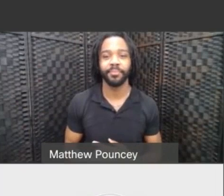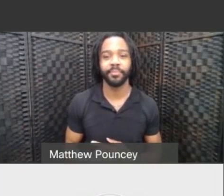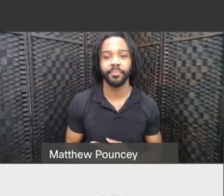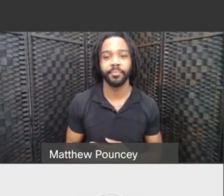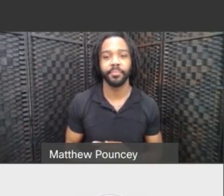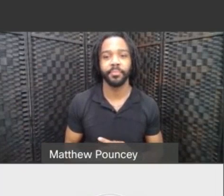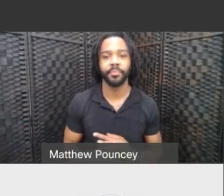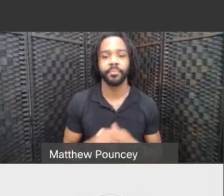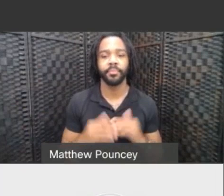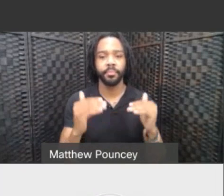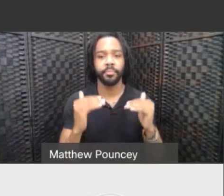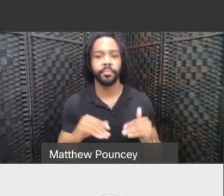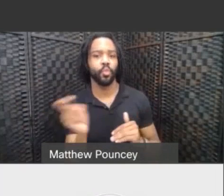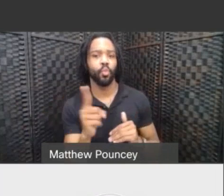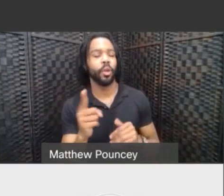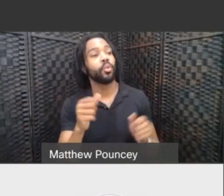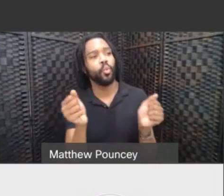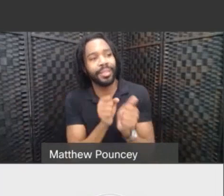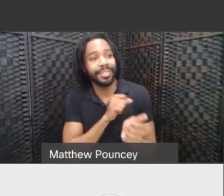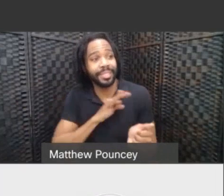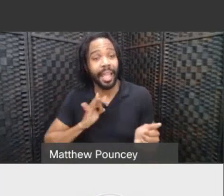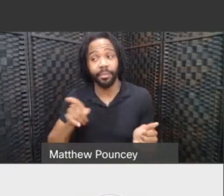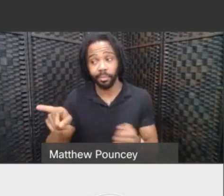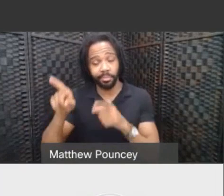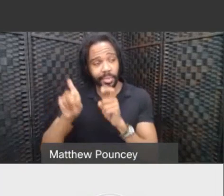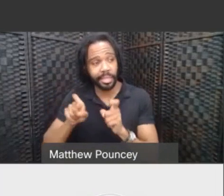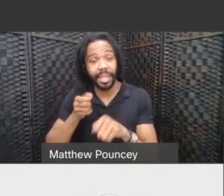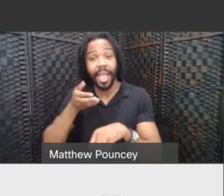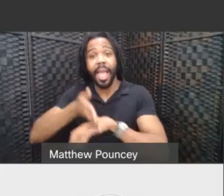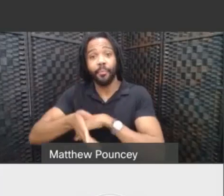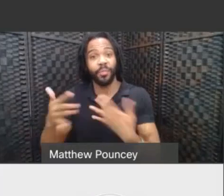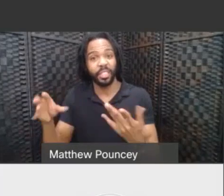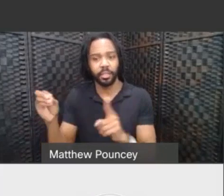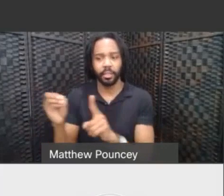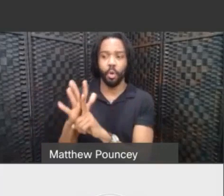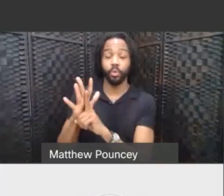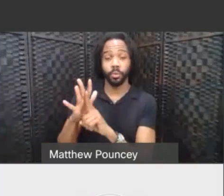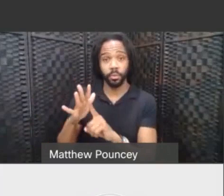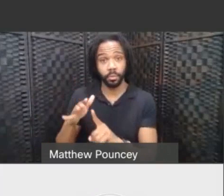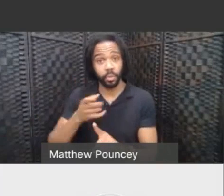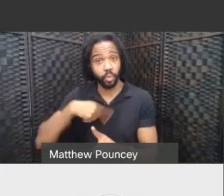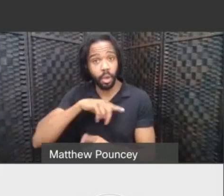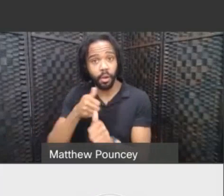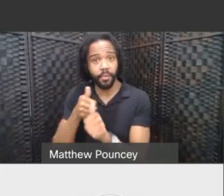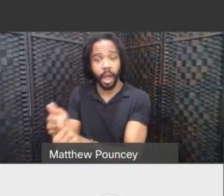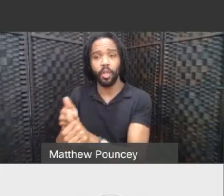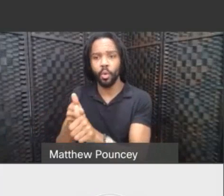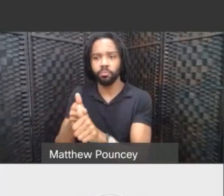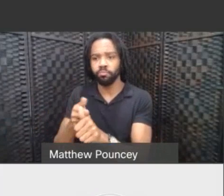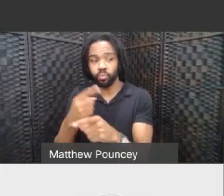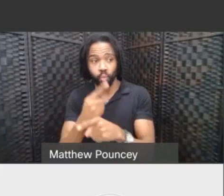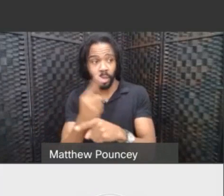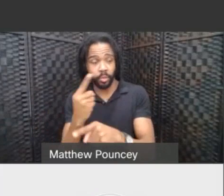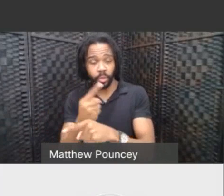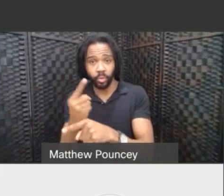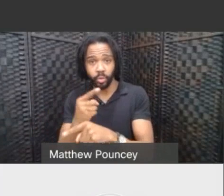With staff testing after exposure, are we required to follow guidance for conventional or contingency plans